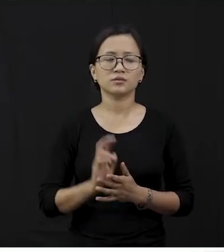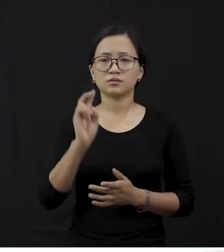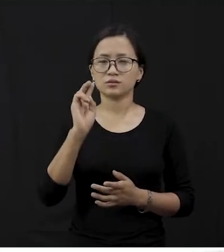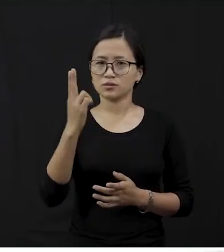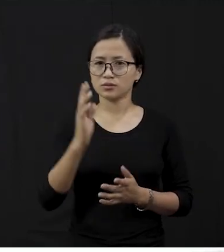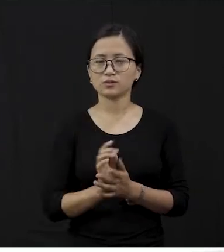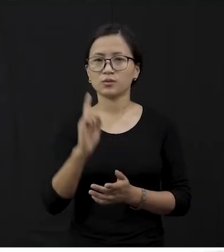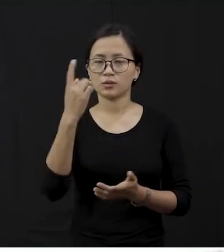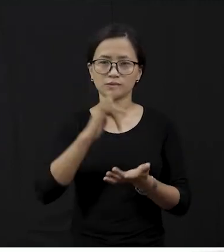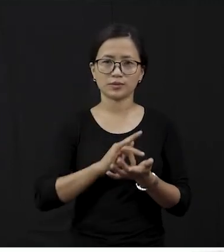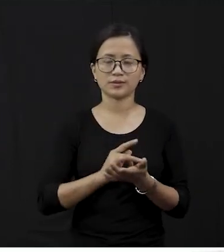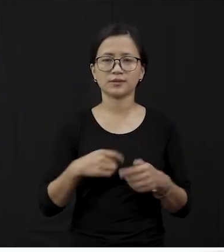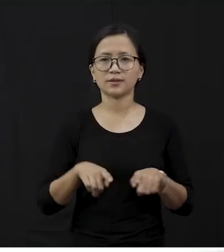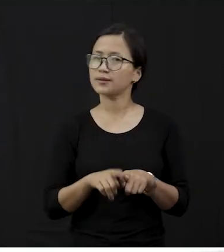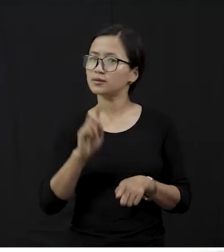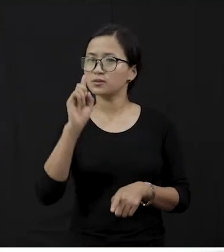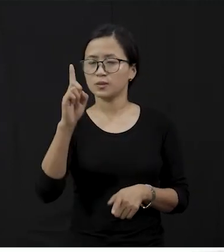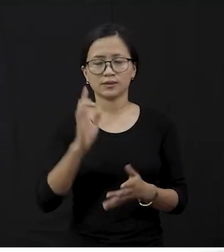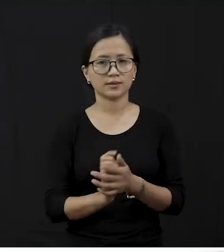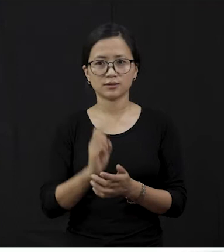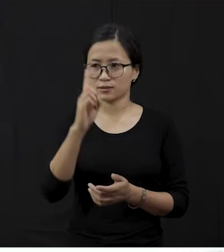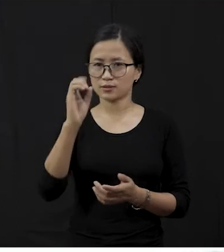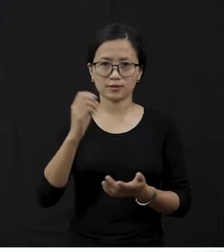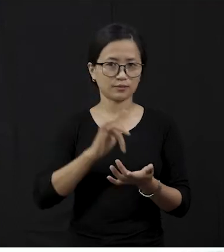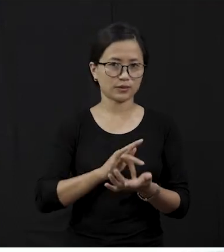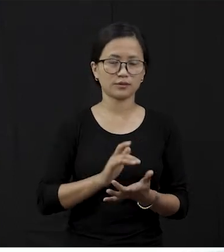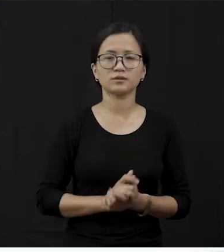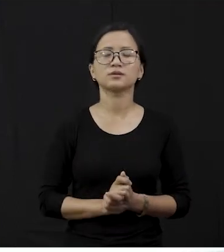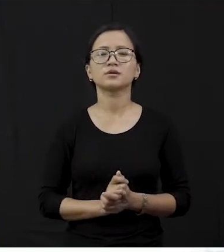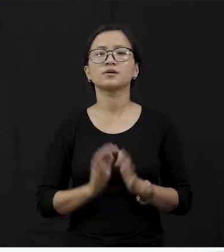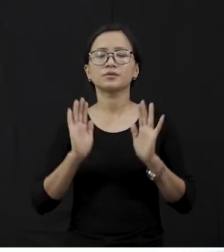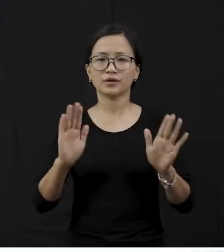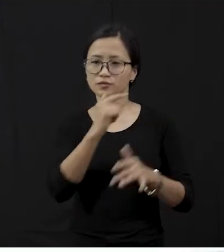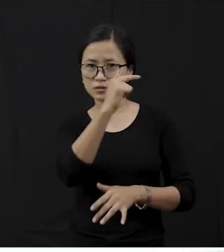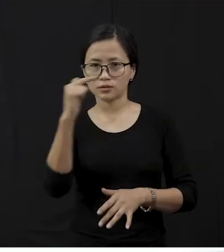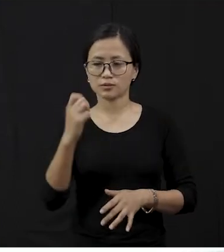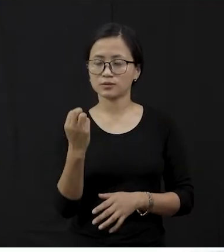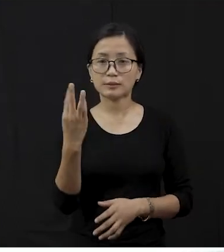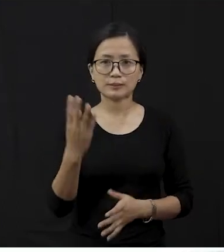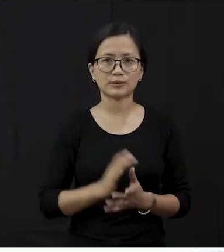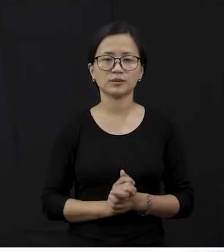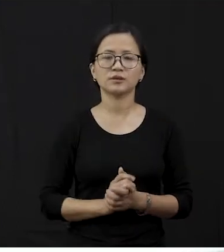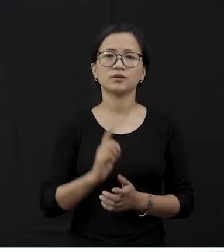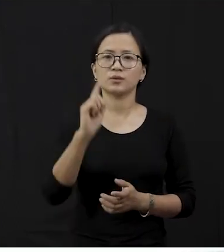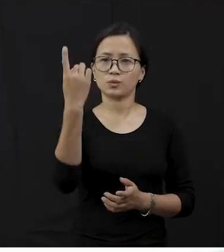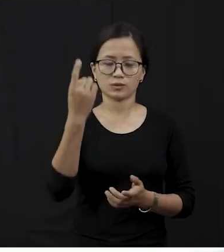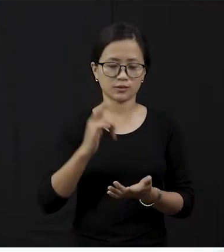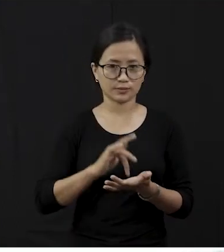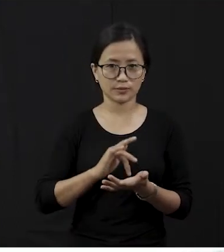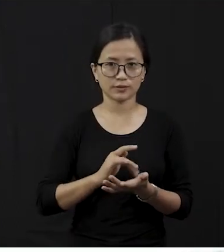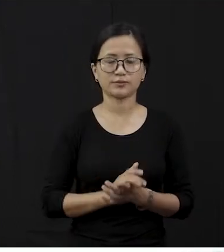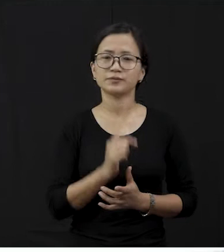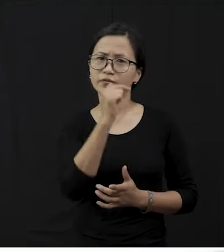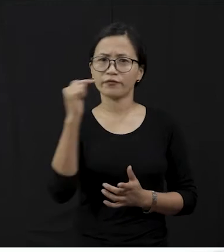and 1 is in tens place. First, we have to subtract the numbers in the ones place.